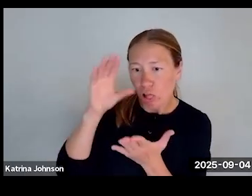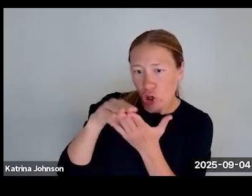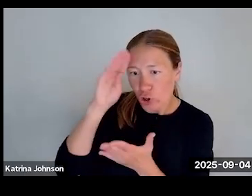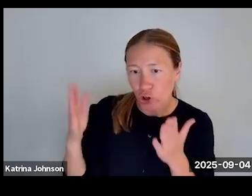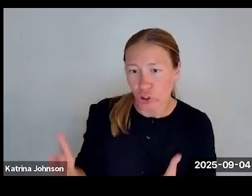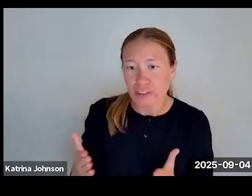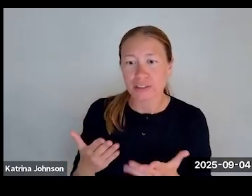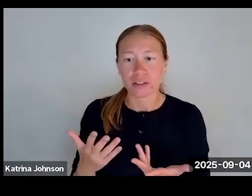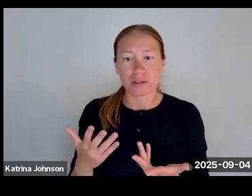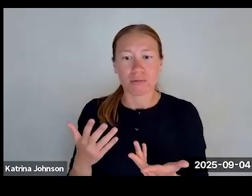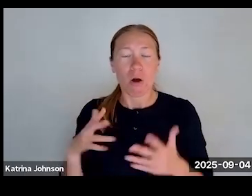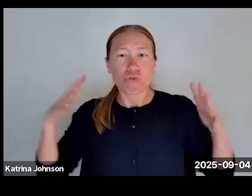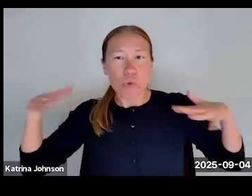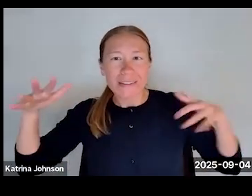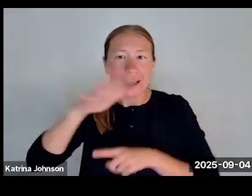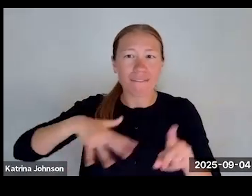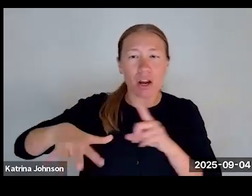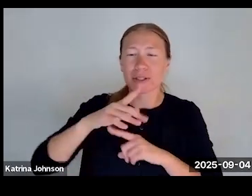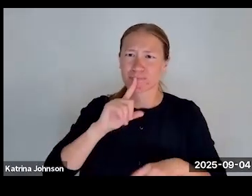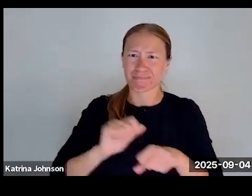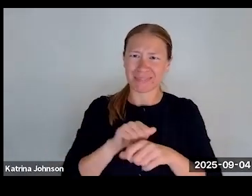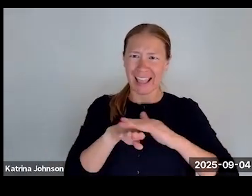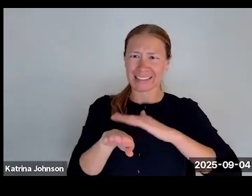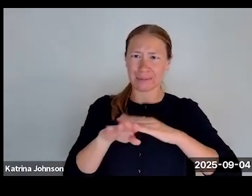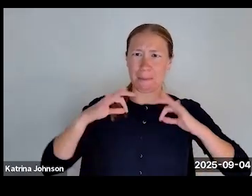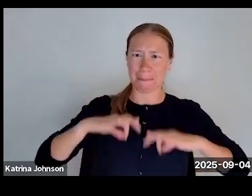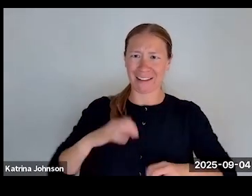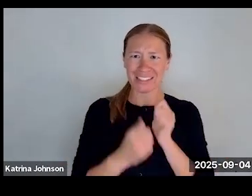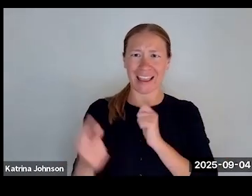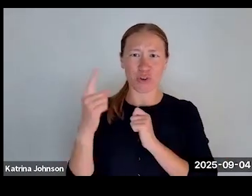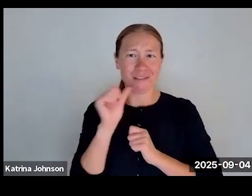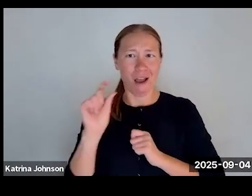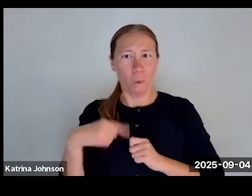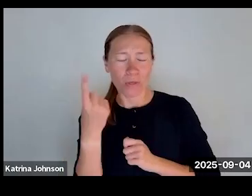benefits everyone, not just those who request it.